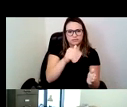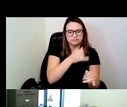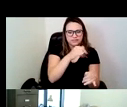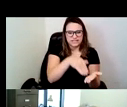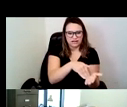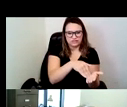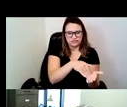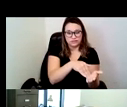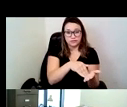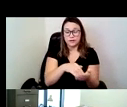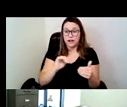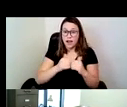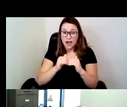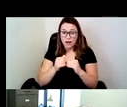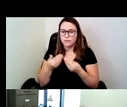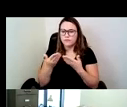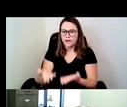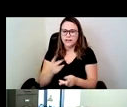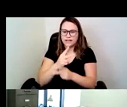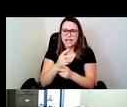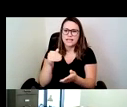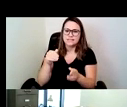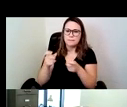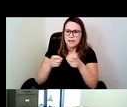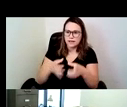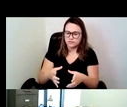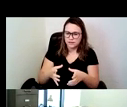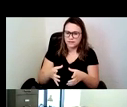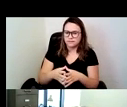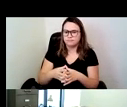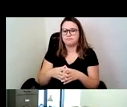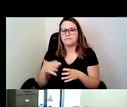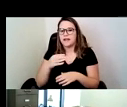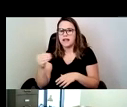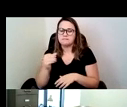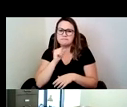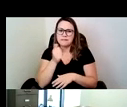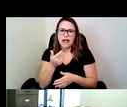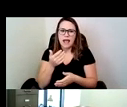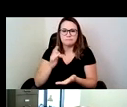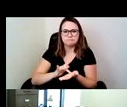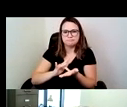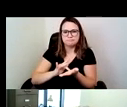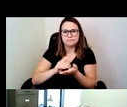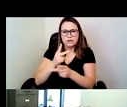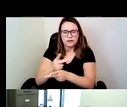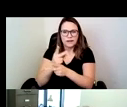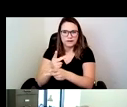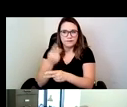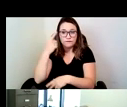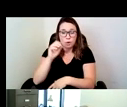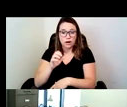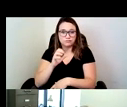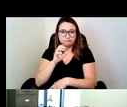case management and non-medical supportive services for frail seniors who are age 60 and